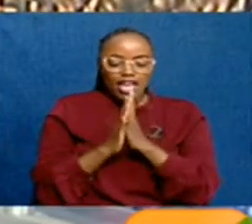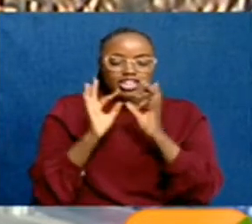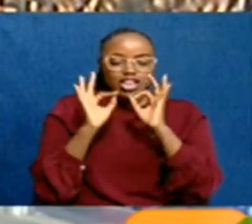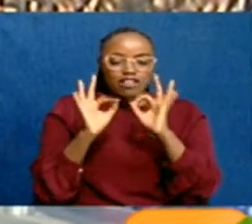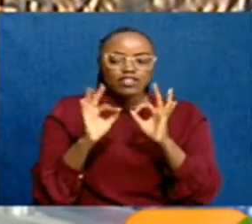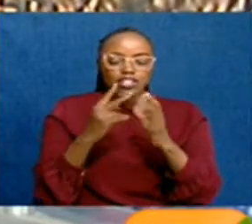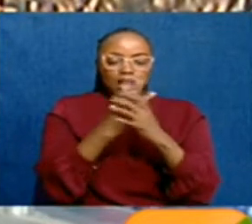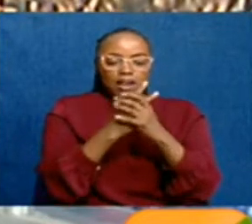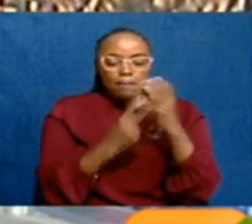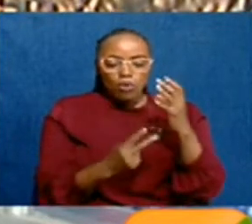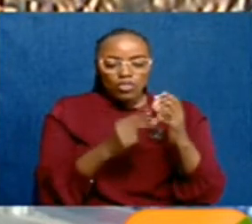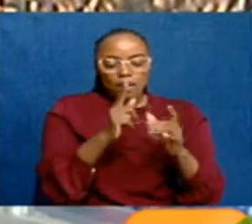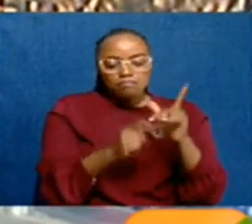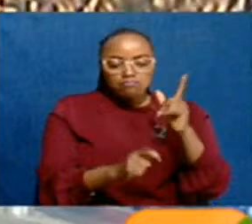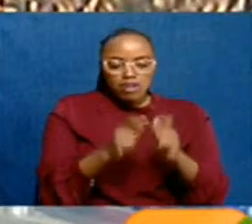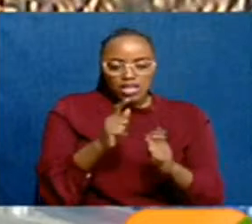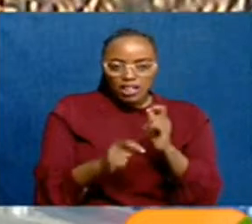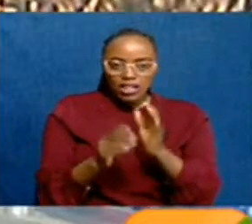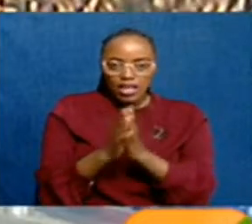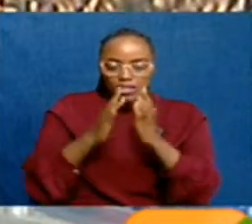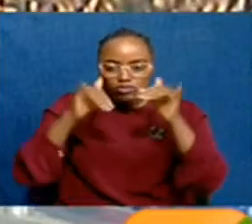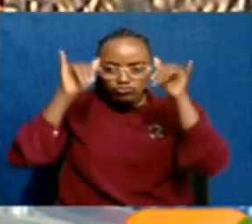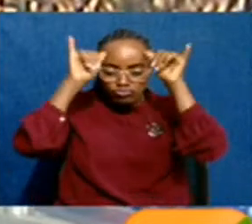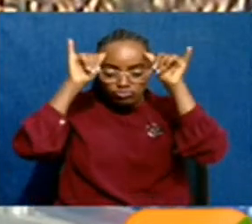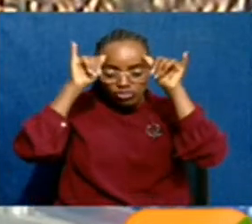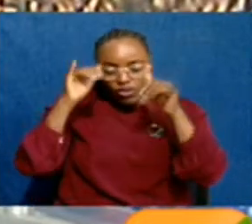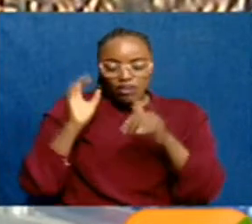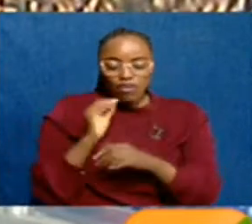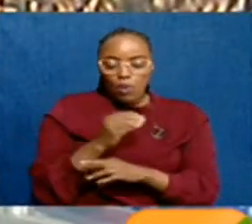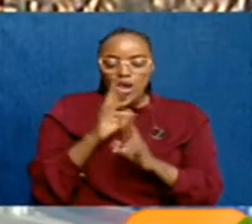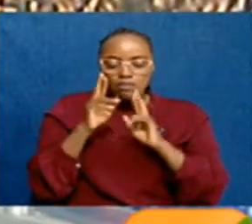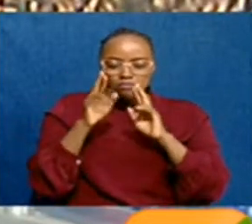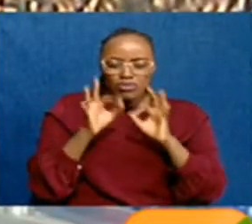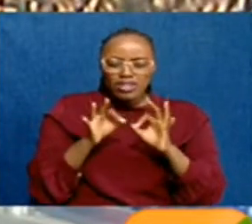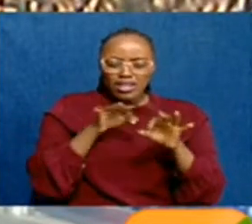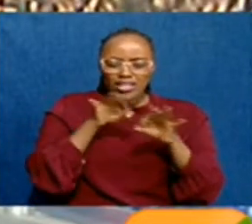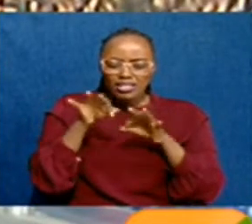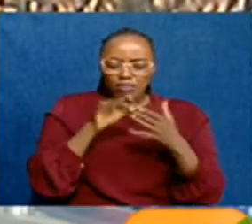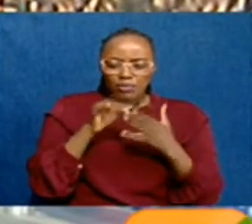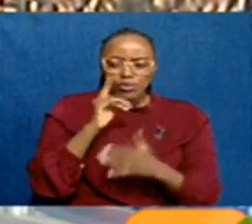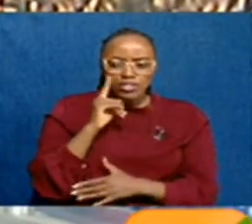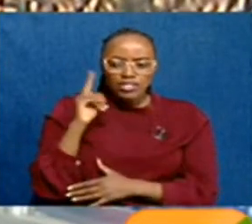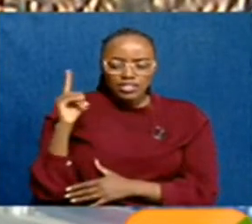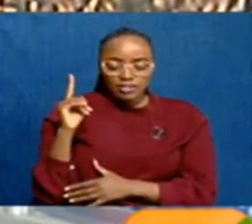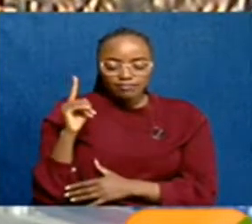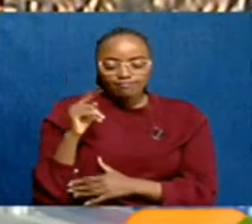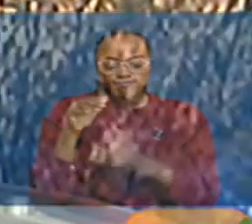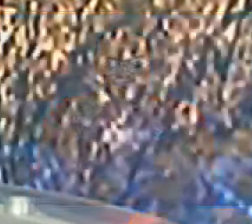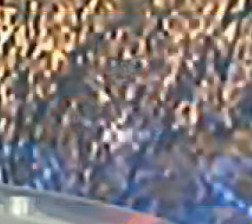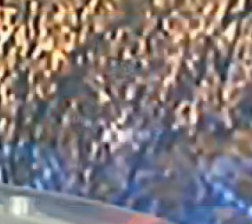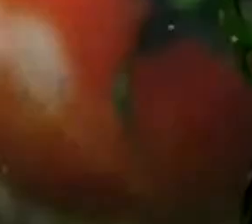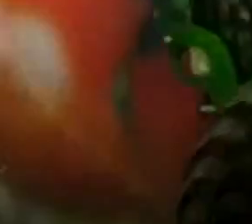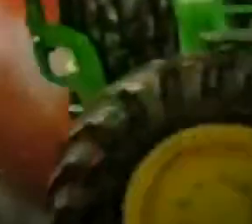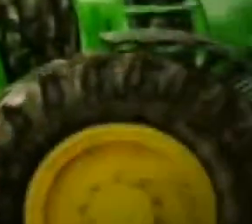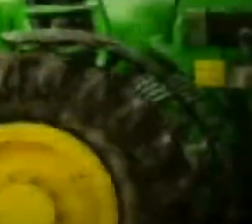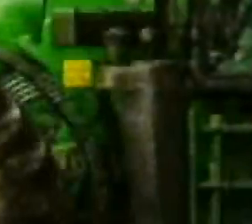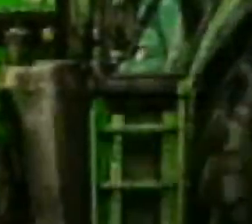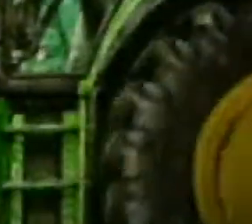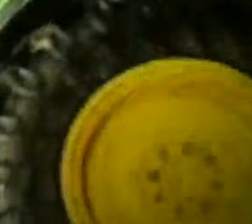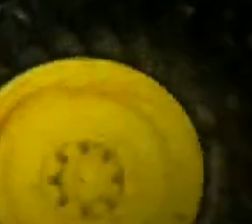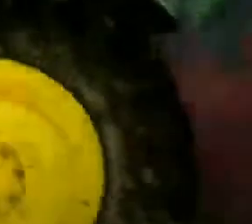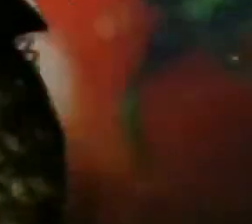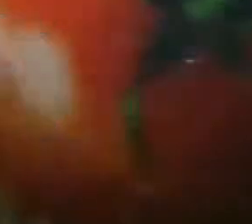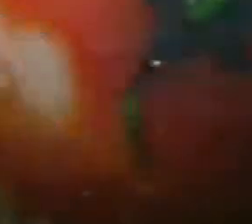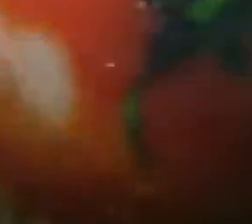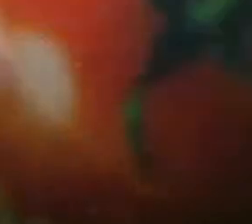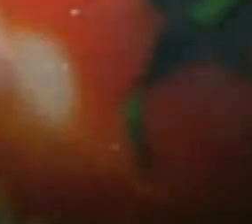in both dairy and beef production. Dennis Otieno reports from Nakuru County with more on this week's Smart Farm.